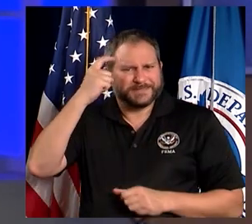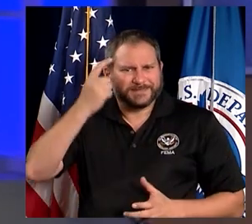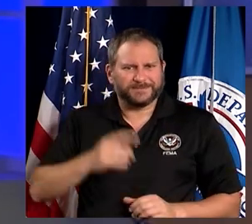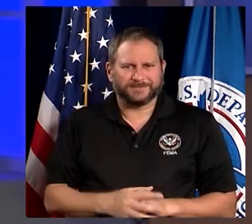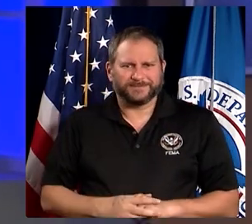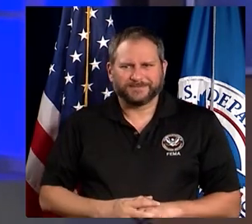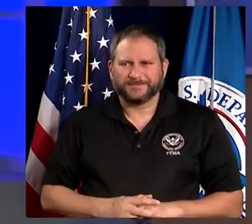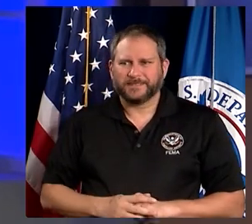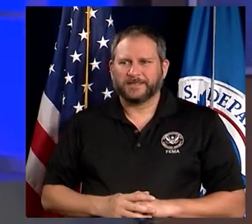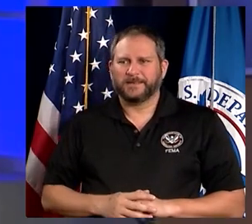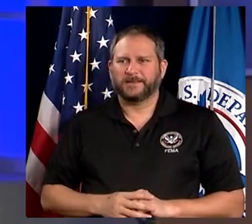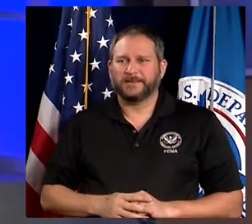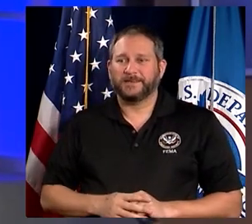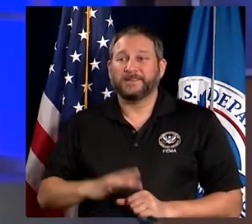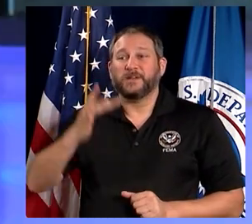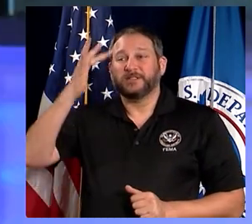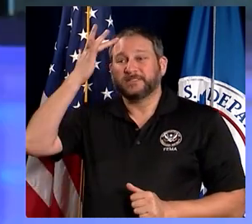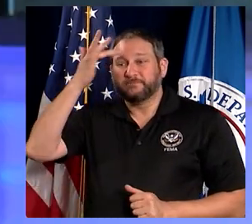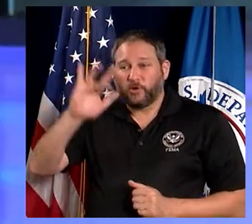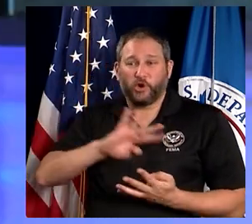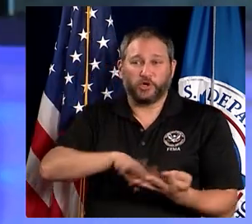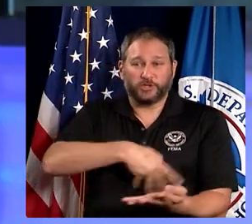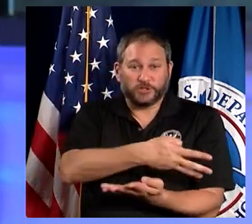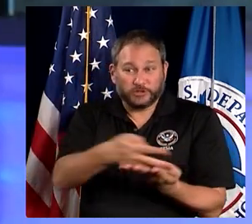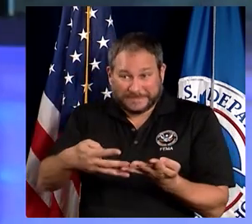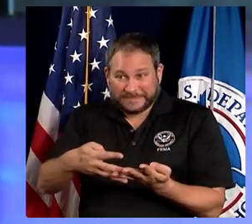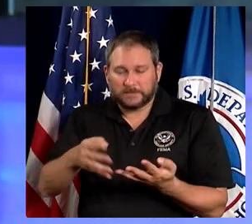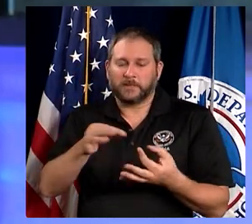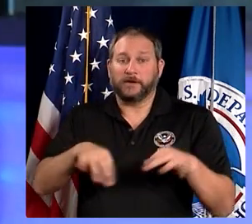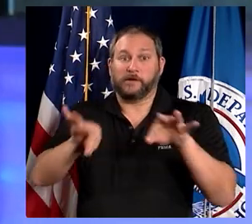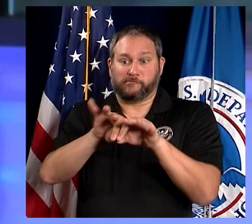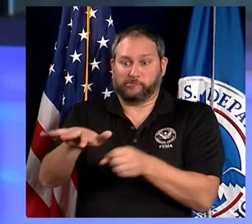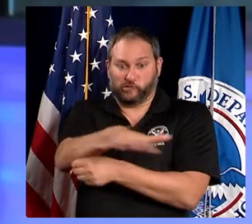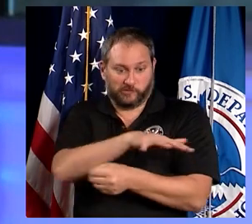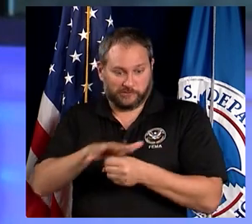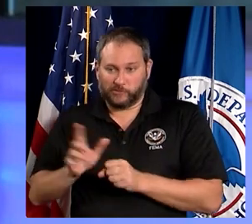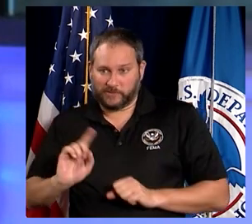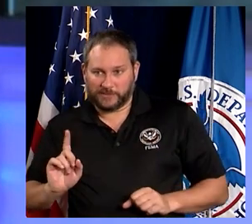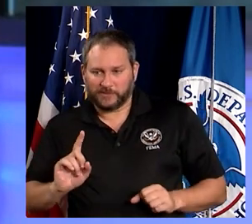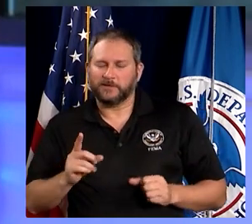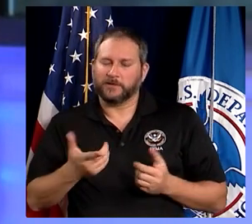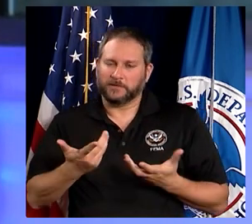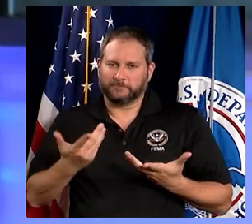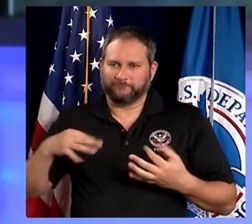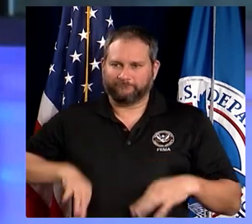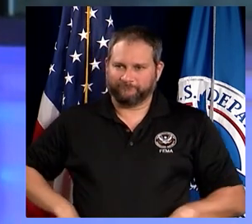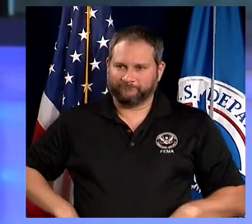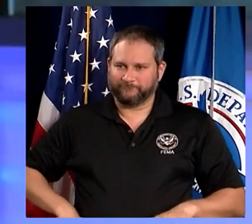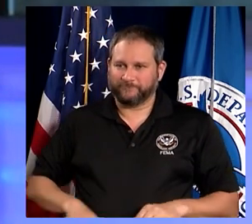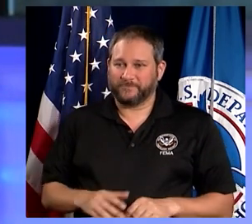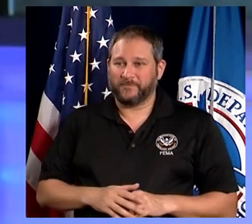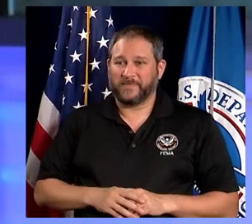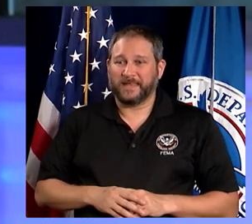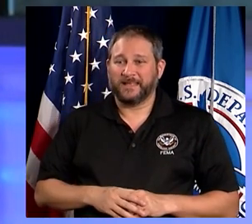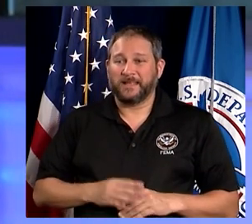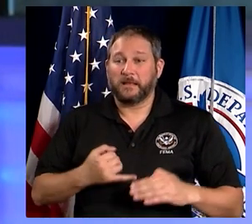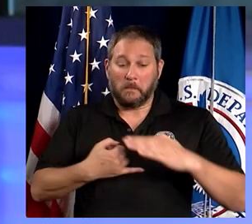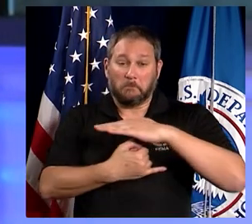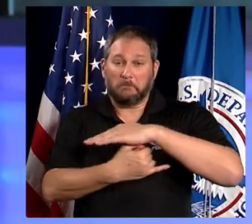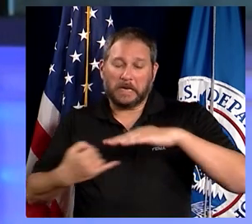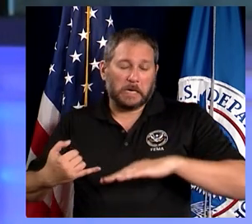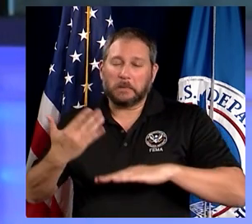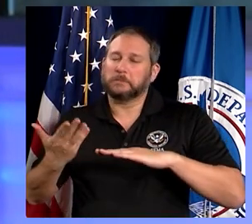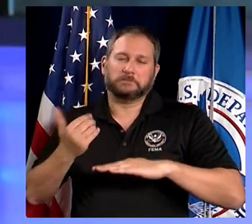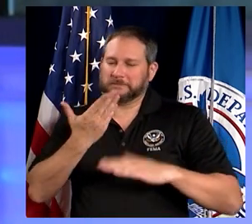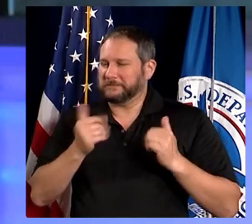in critical locations, for instance. Burying every wire still might not be on the list of things to do.